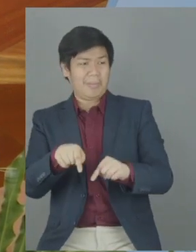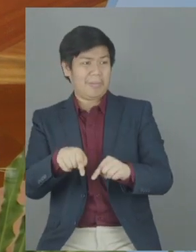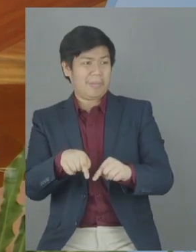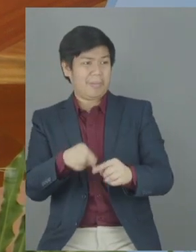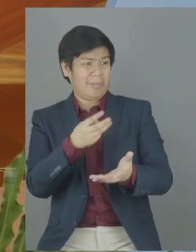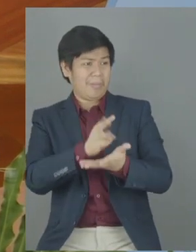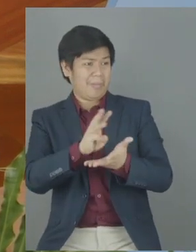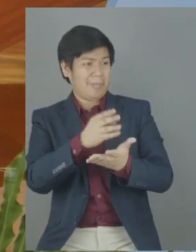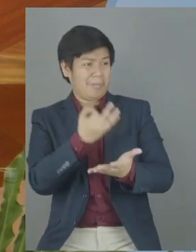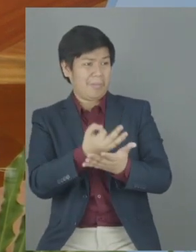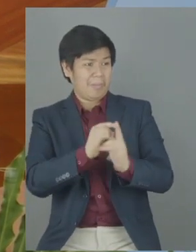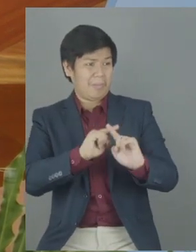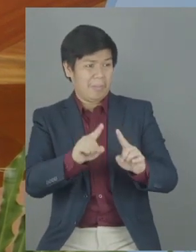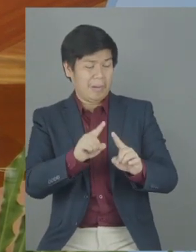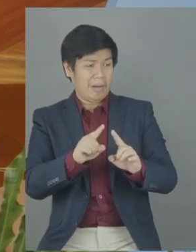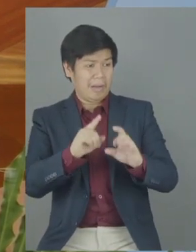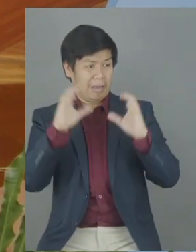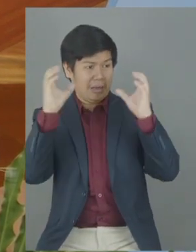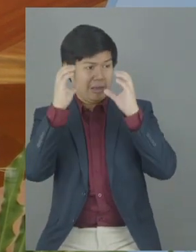Let's not be that older brother.